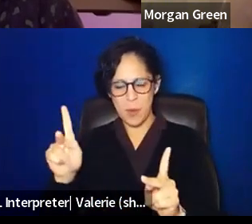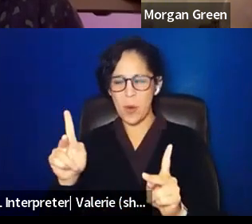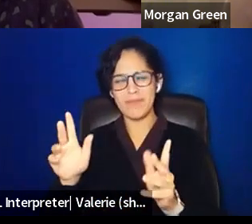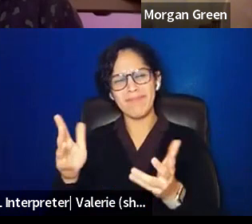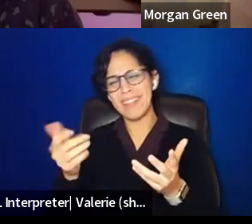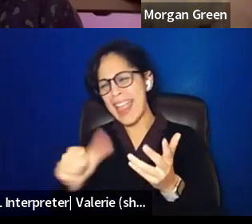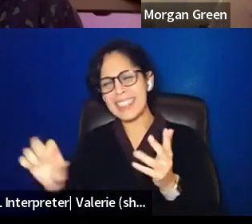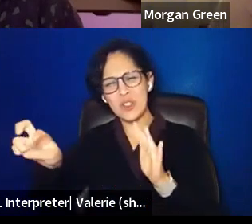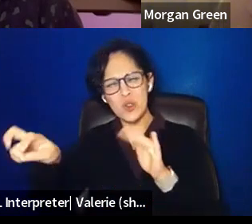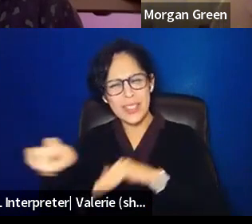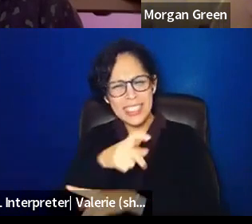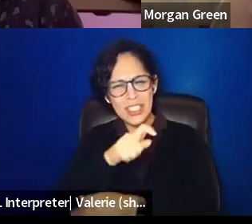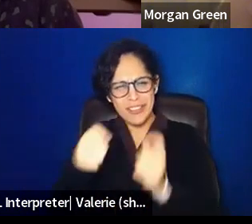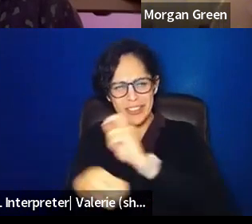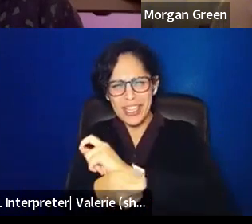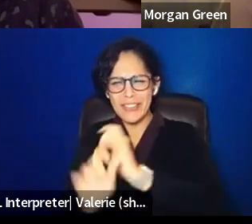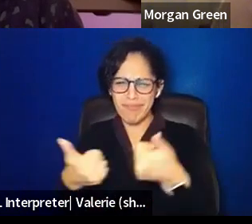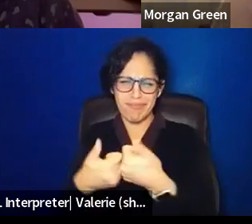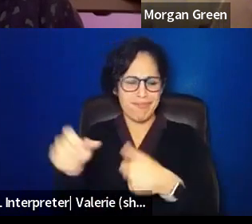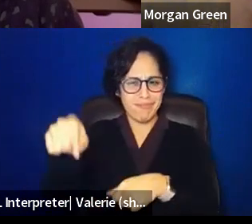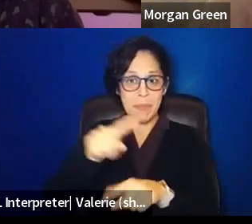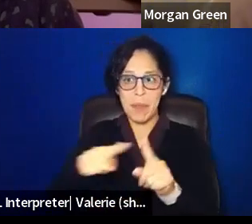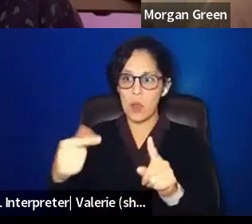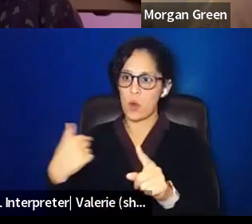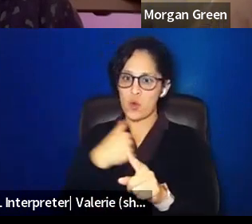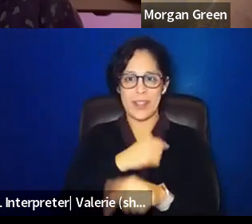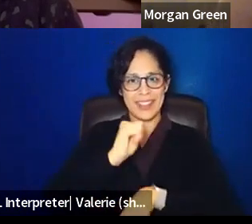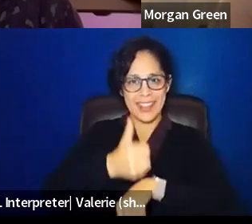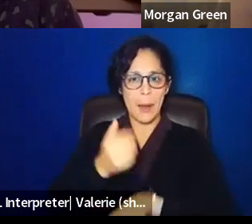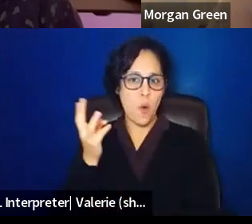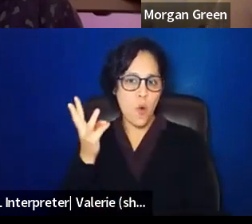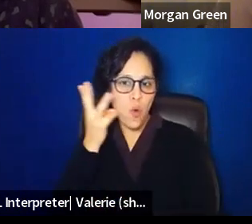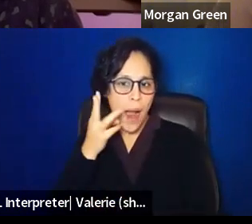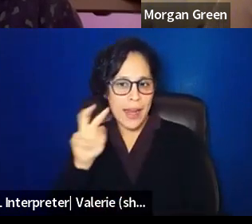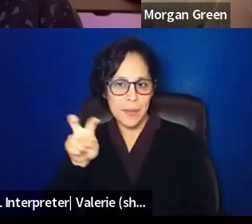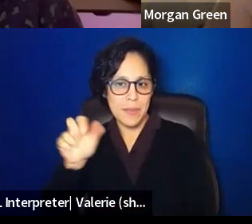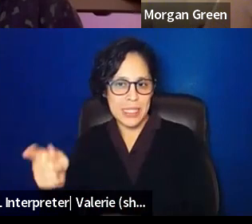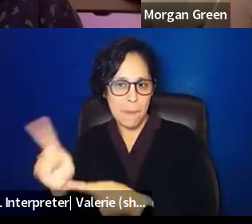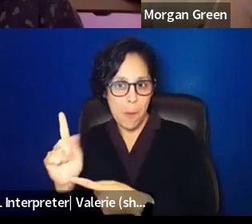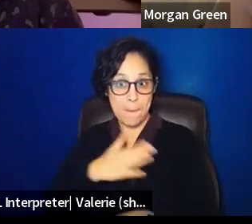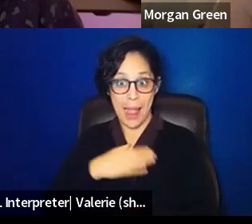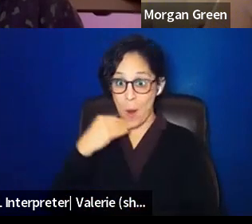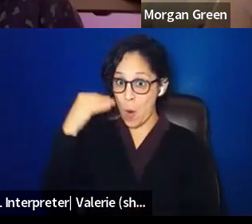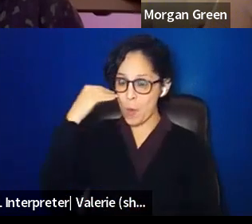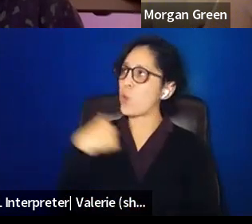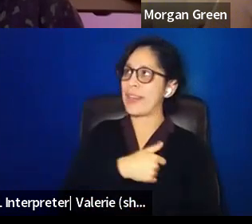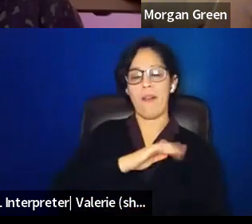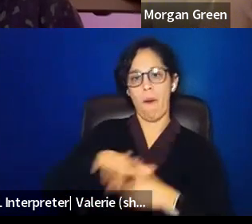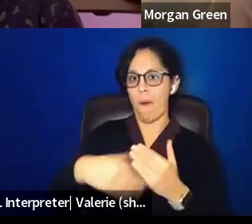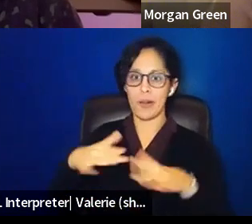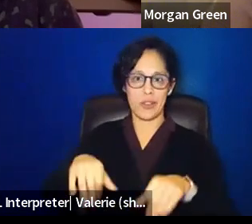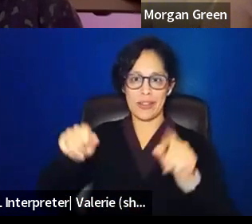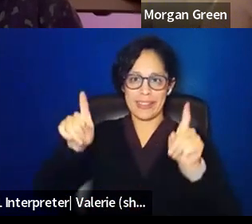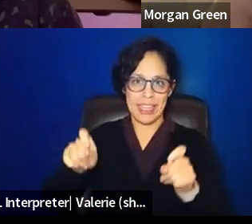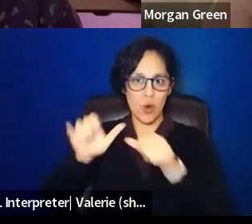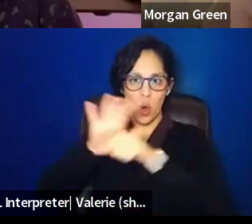And we had like a wine and pizza moment in my house. We were all tested, everybody. We were all in the,